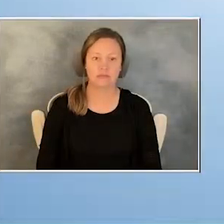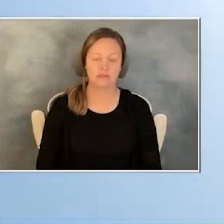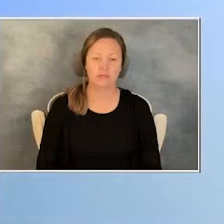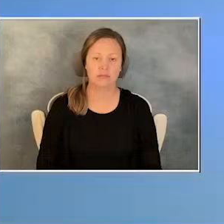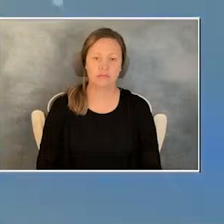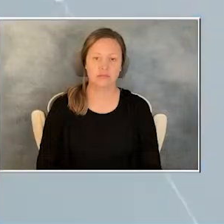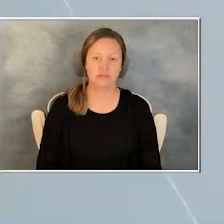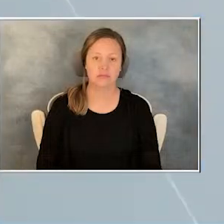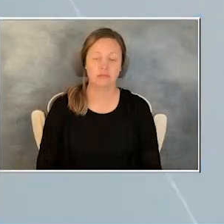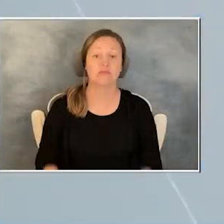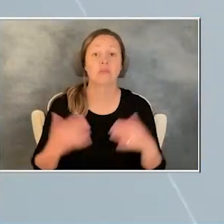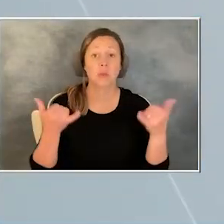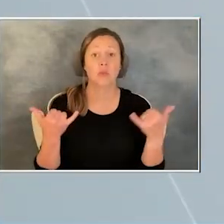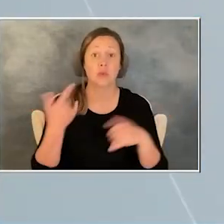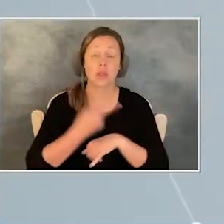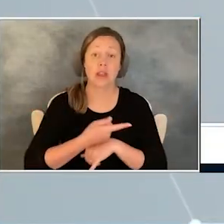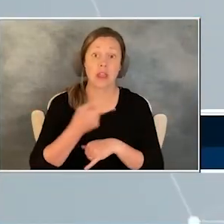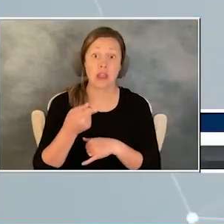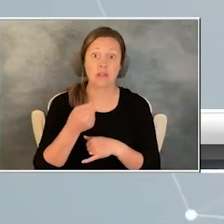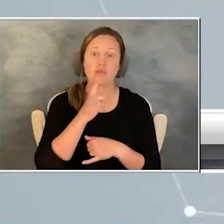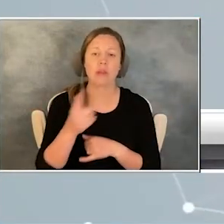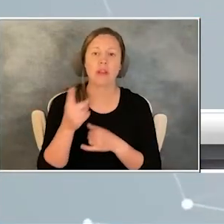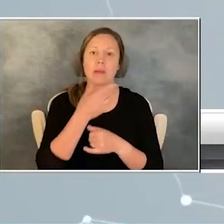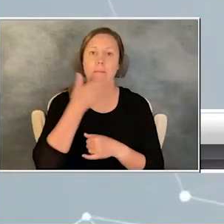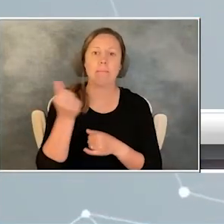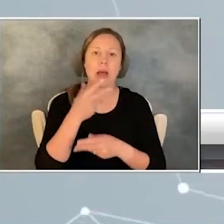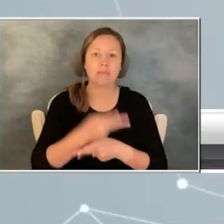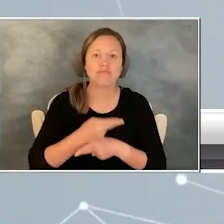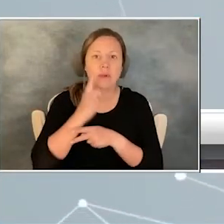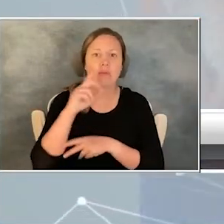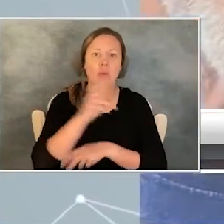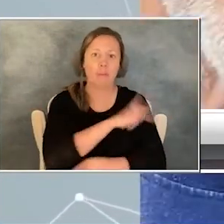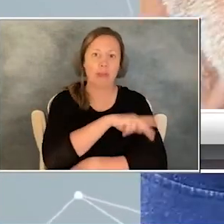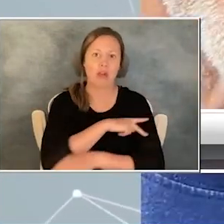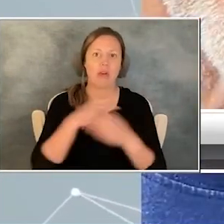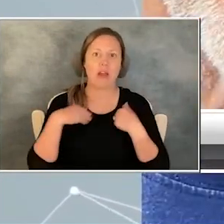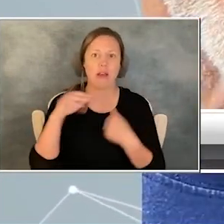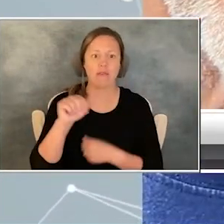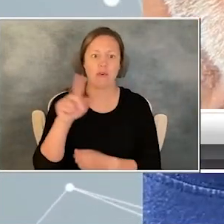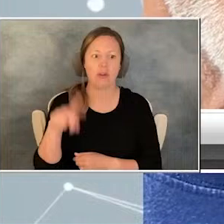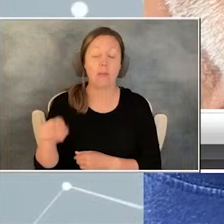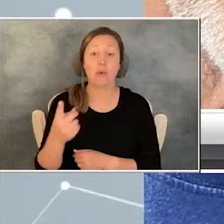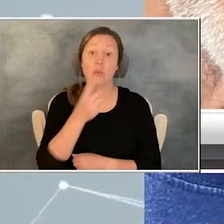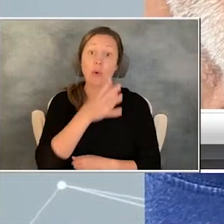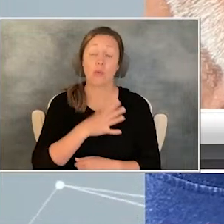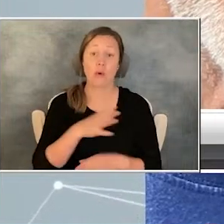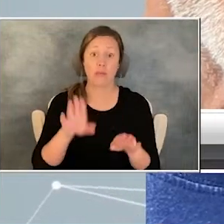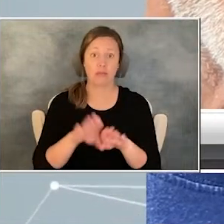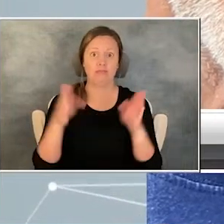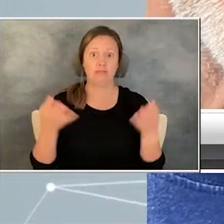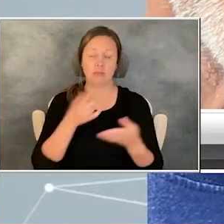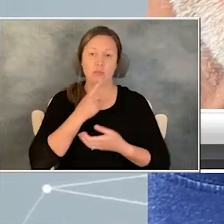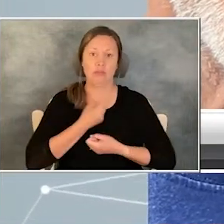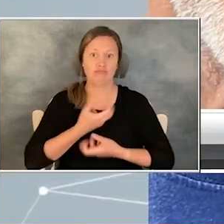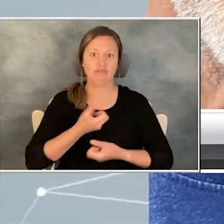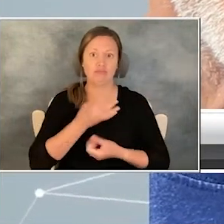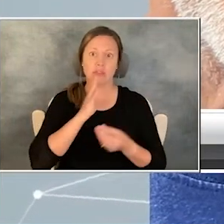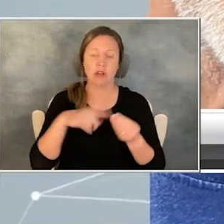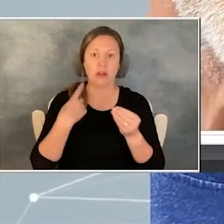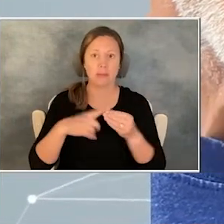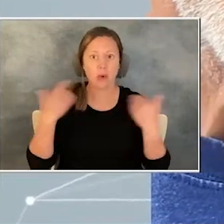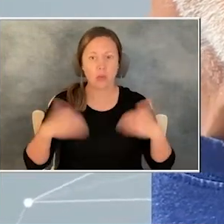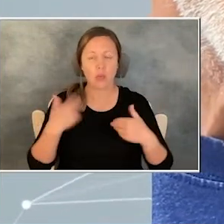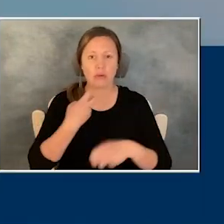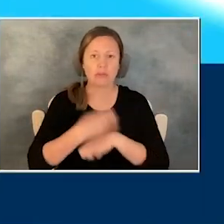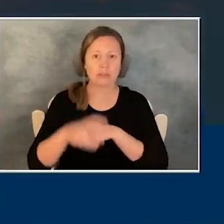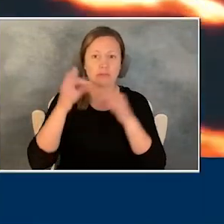Coming up today, giving the very best care to patients with Alzheimer's. One woman opens up about the raw, emotional next step in her father's